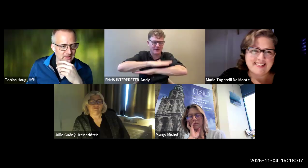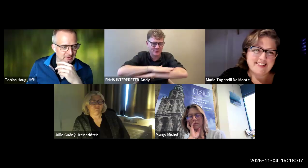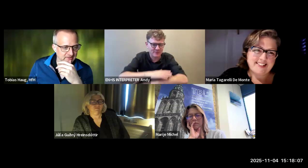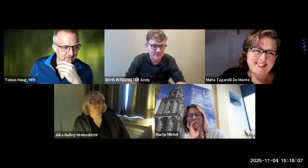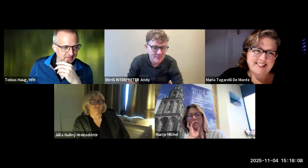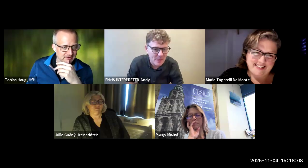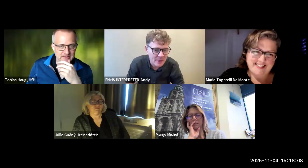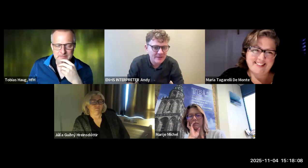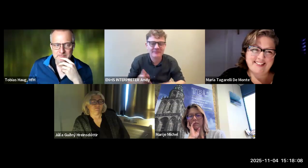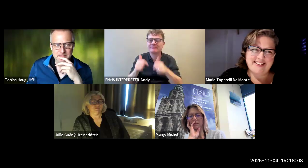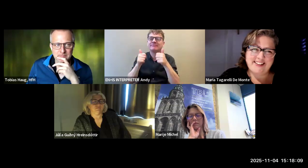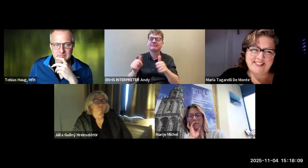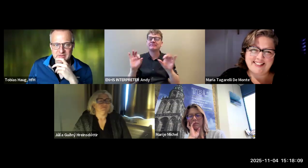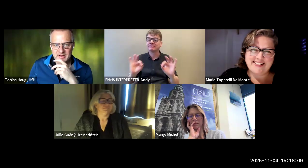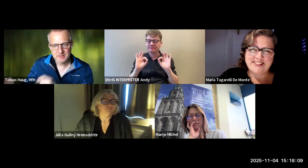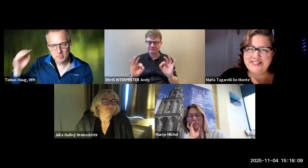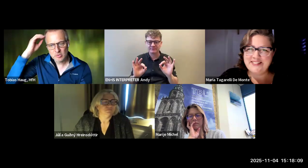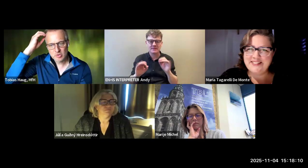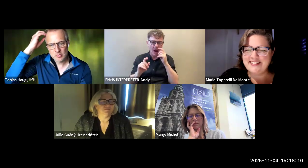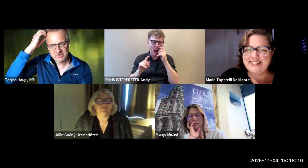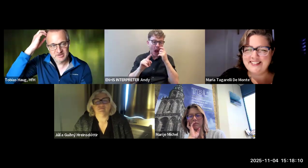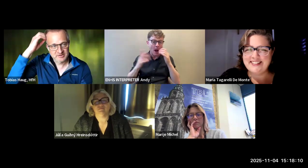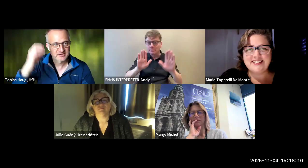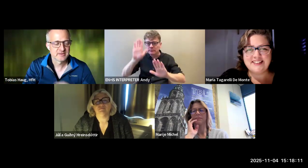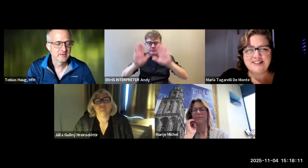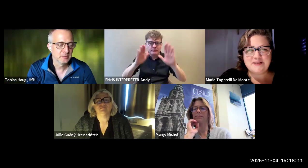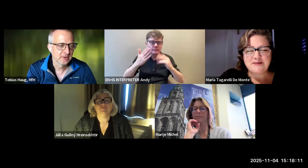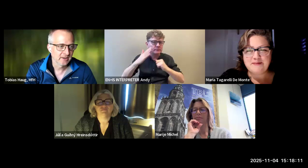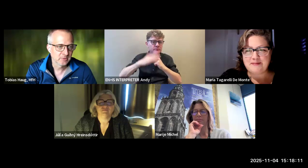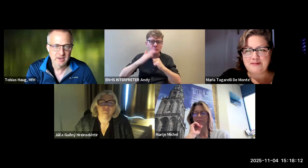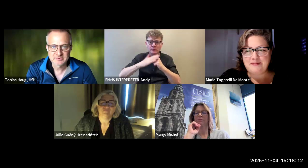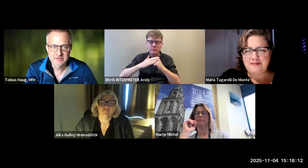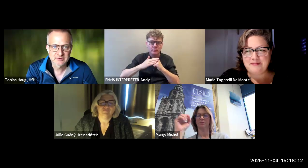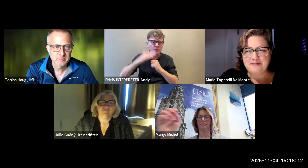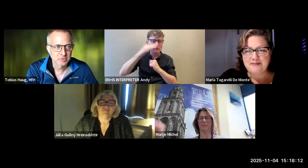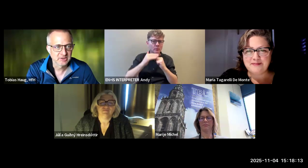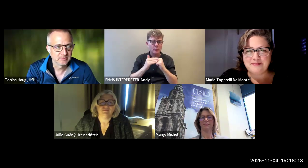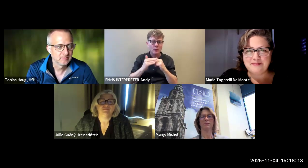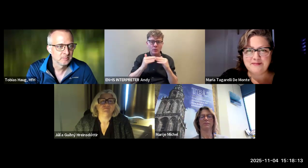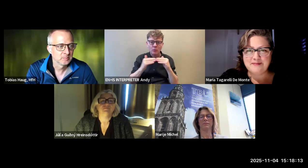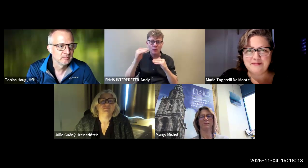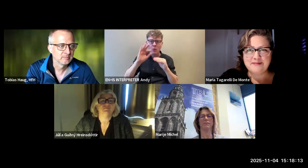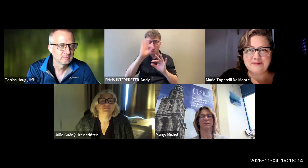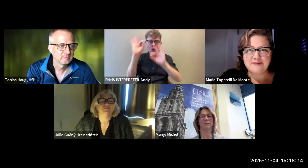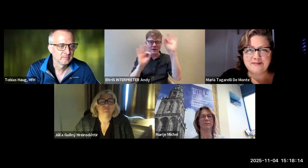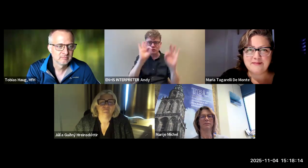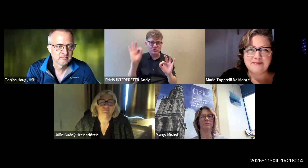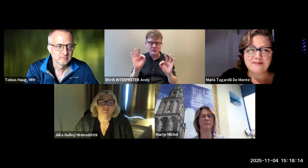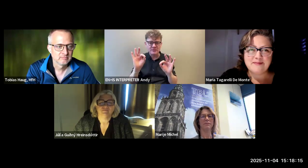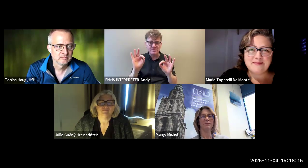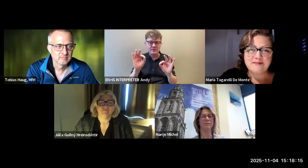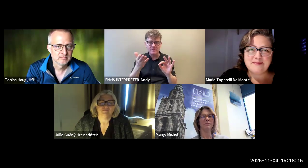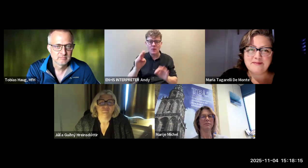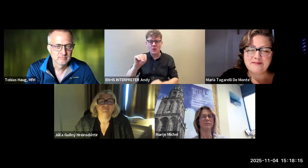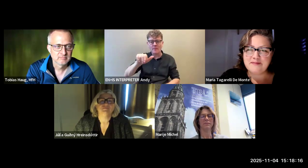All right. Thank you, Is there Lisa. any more questions you would like to ask Maria?